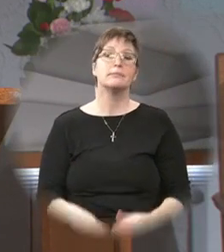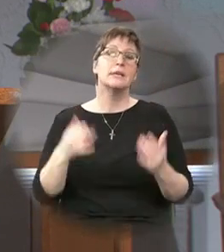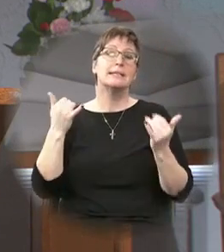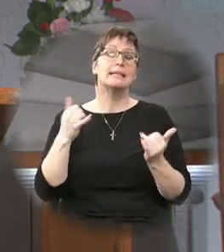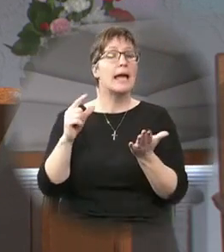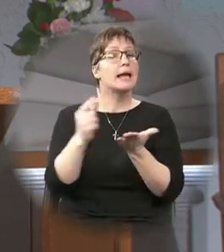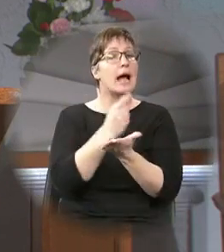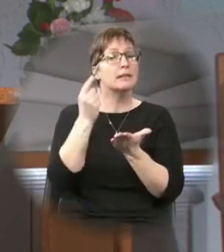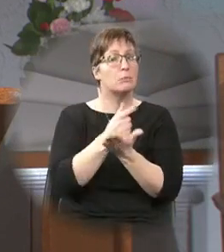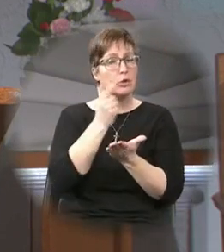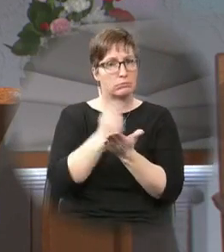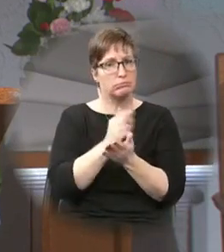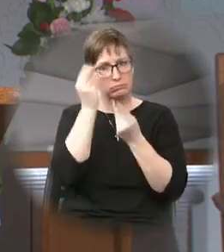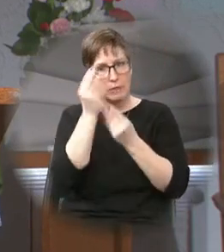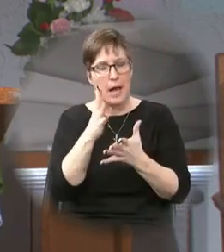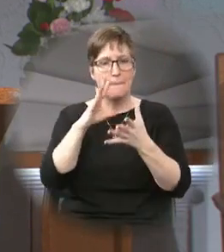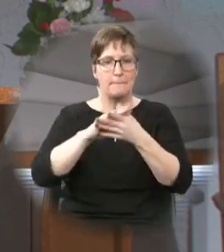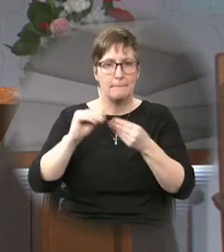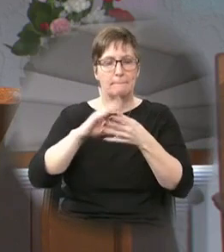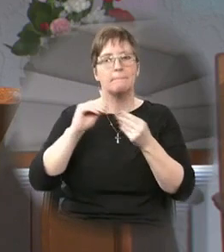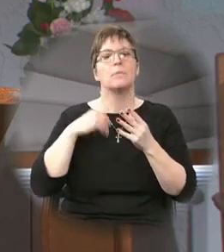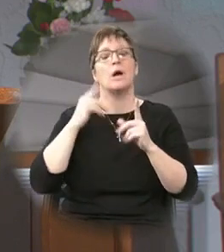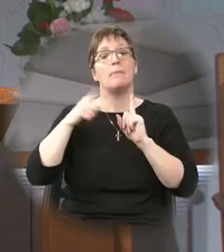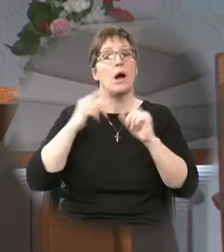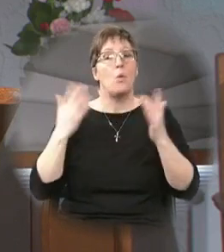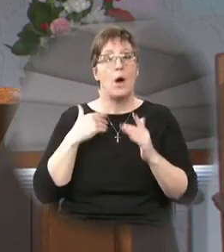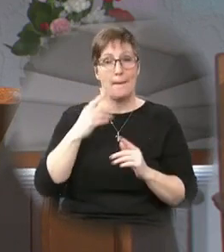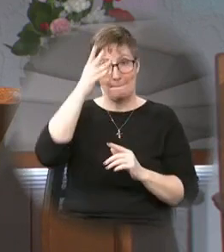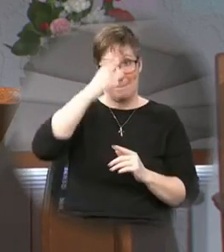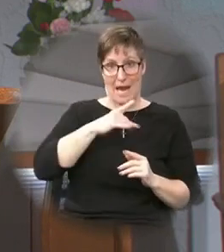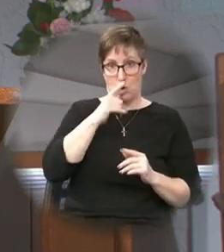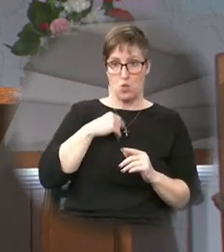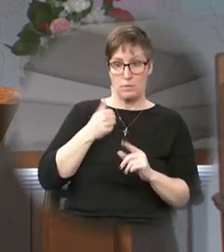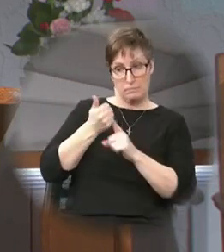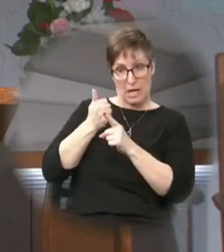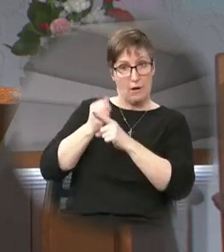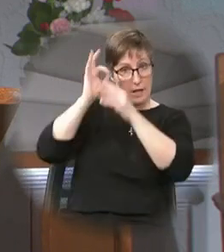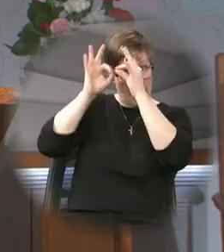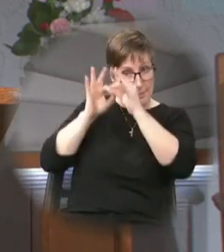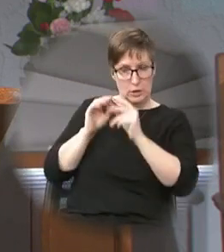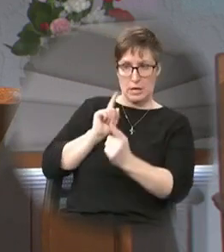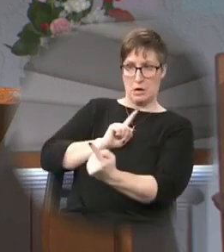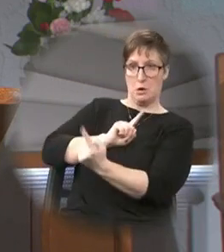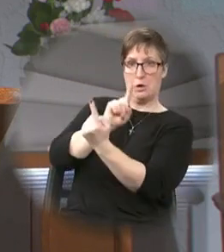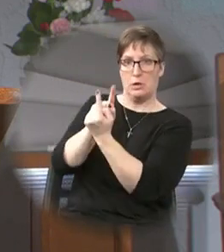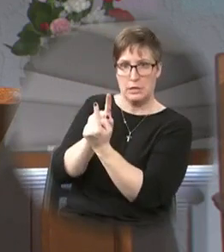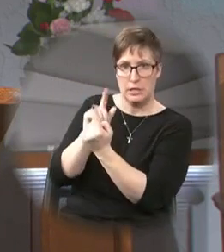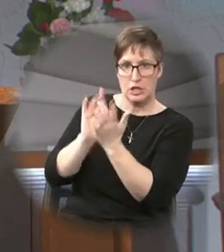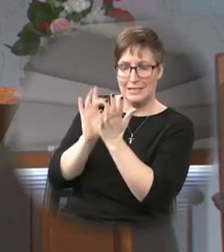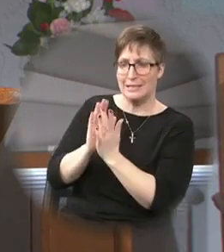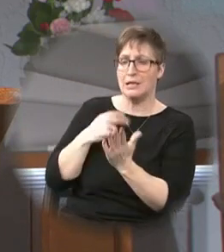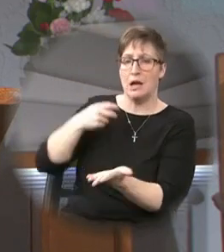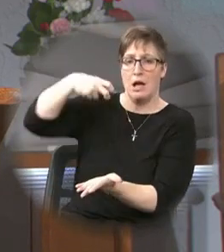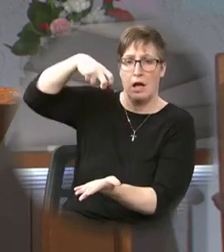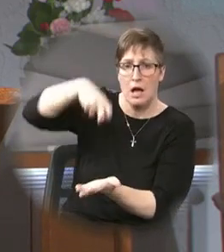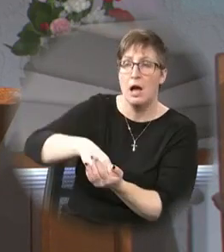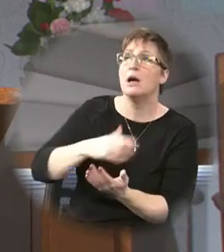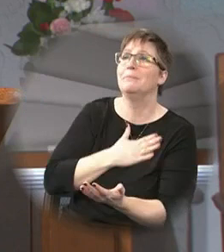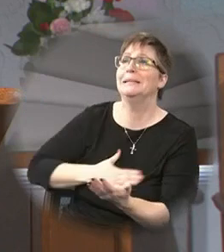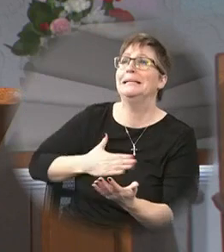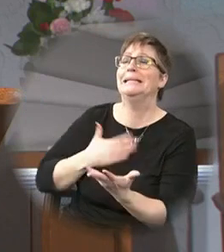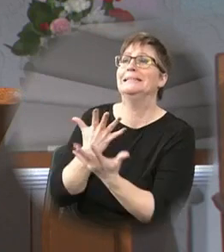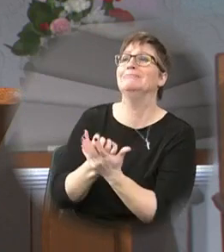Today's gospel shared the powerful story of a leper who dared to approach Jesus himself, to fall at his feet and beg for